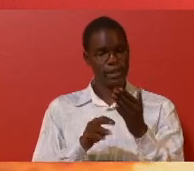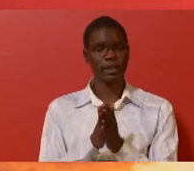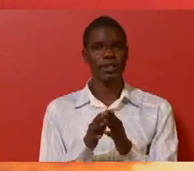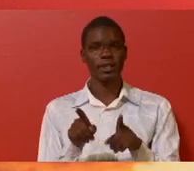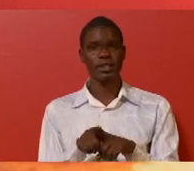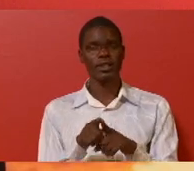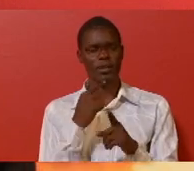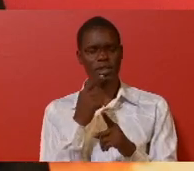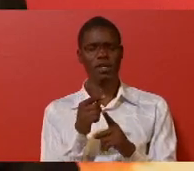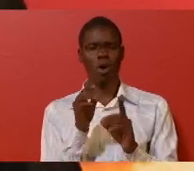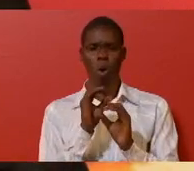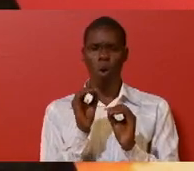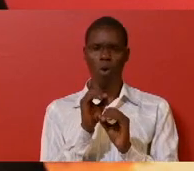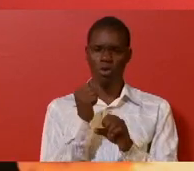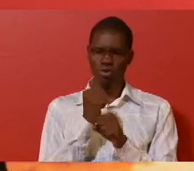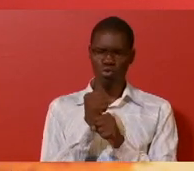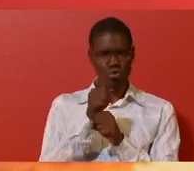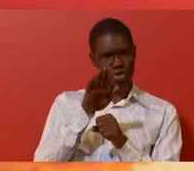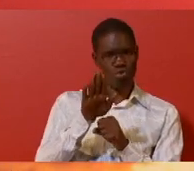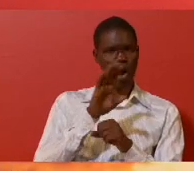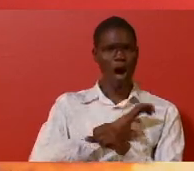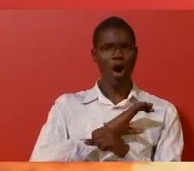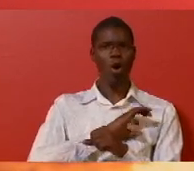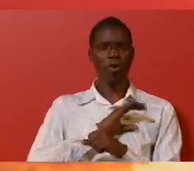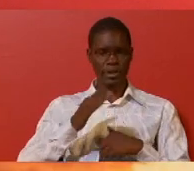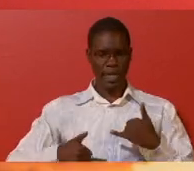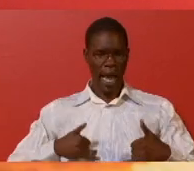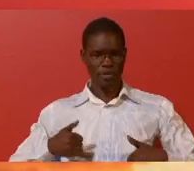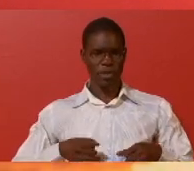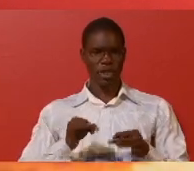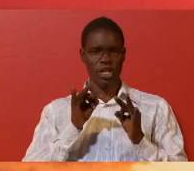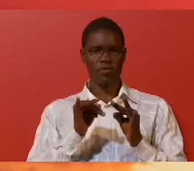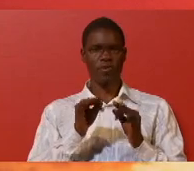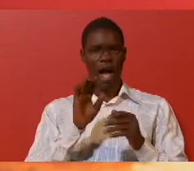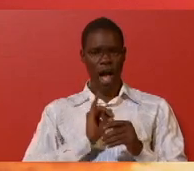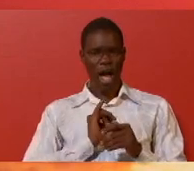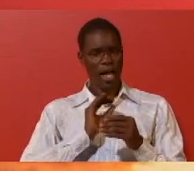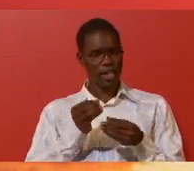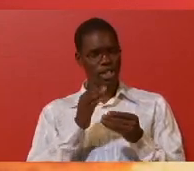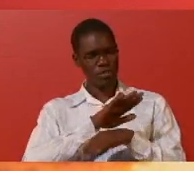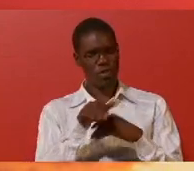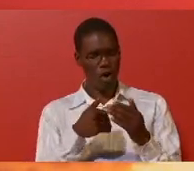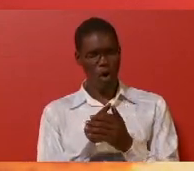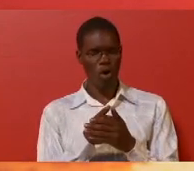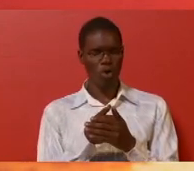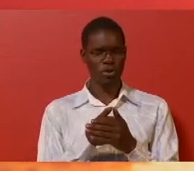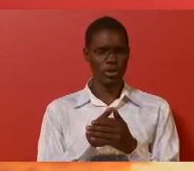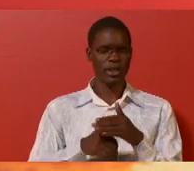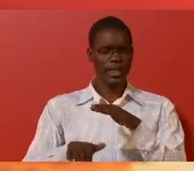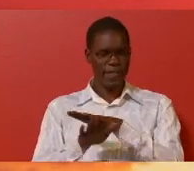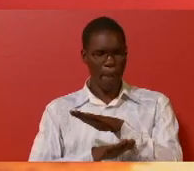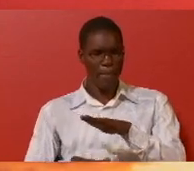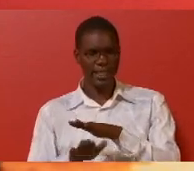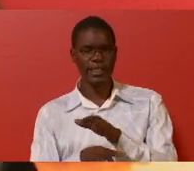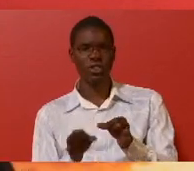People say, oh, doing your own pleasure. If we were to give you all the background of the scholarship on sexuality,